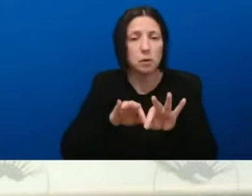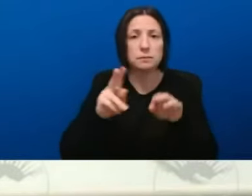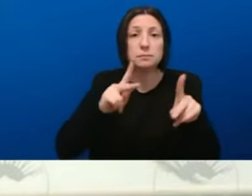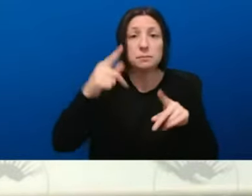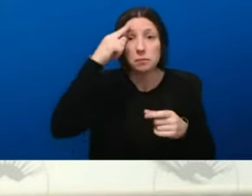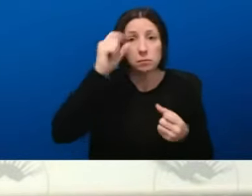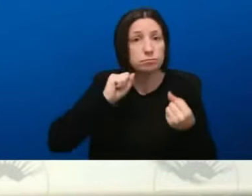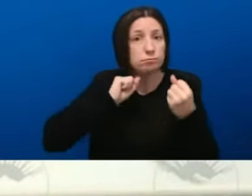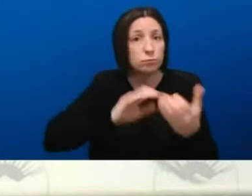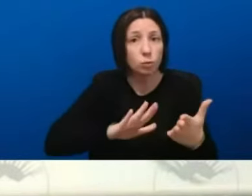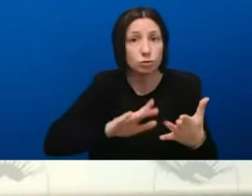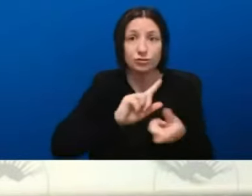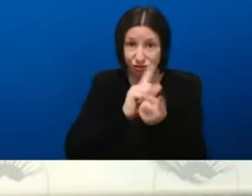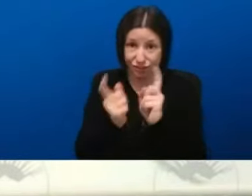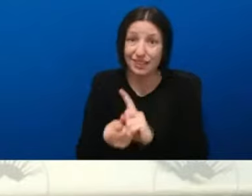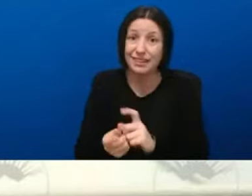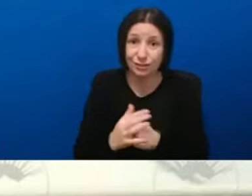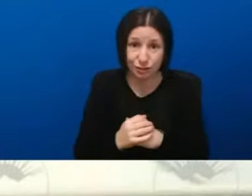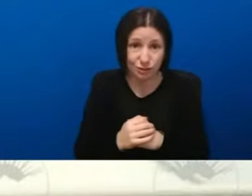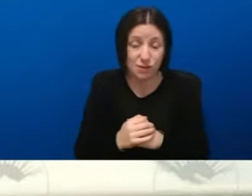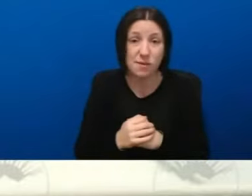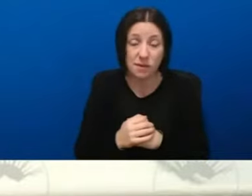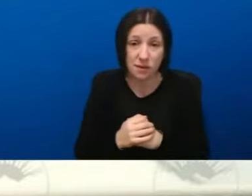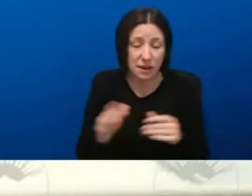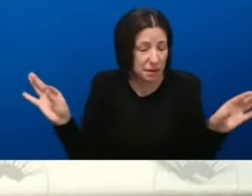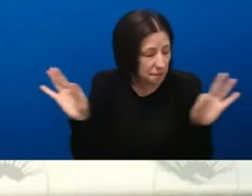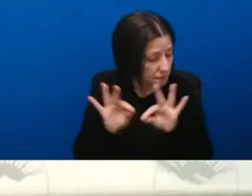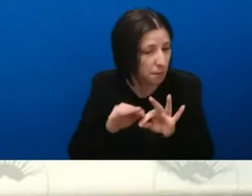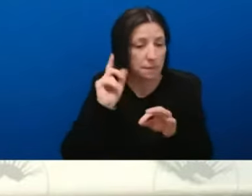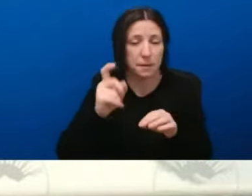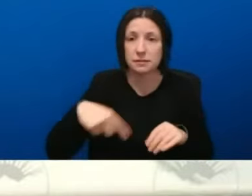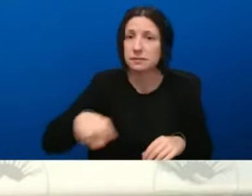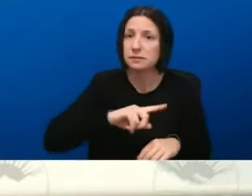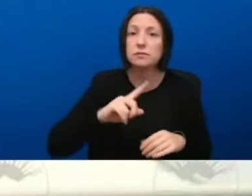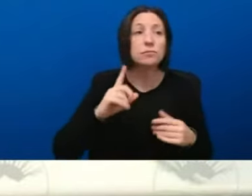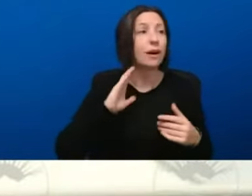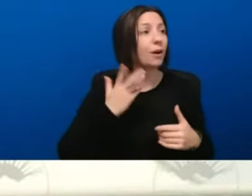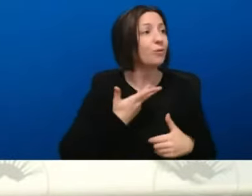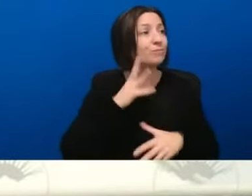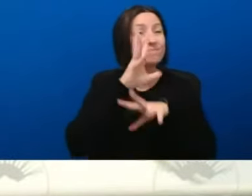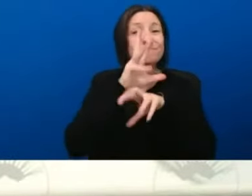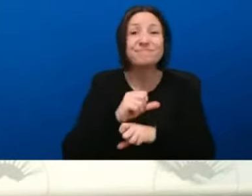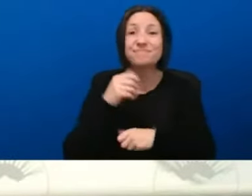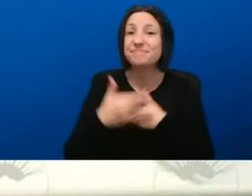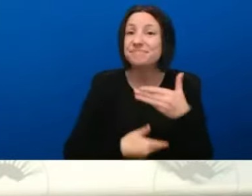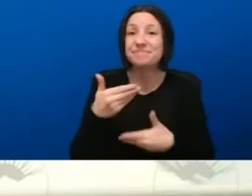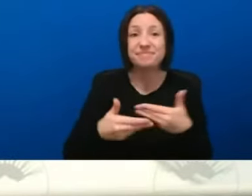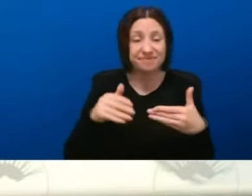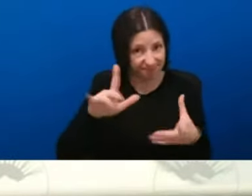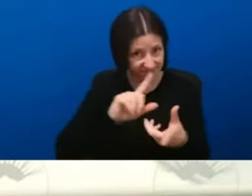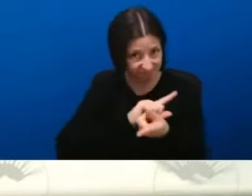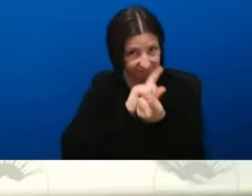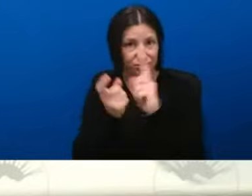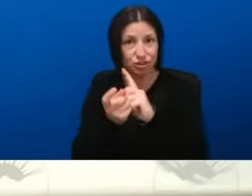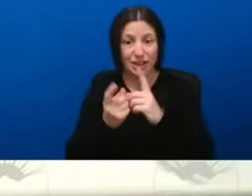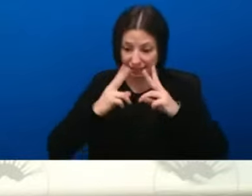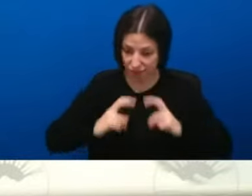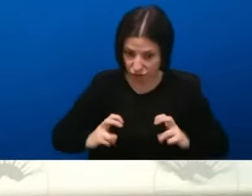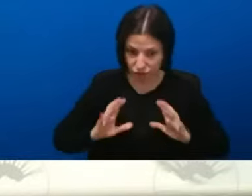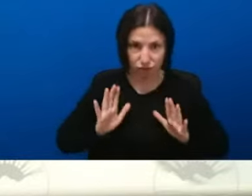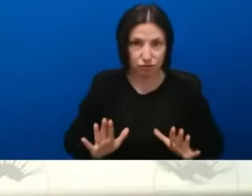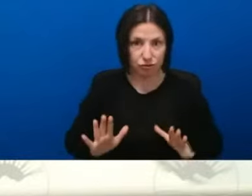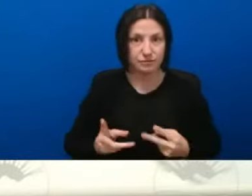people change their mindset about water here in British Columbia as a result of the impacts that we're seeing due to climate change. Minister